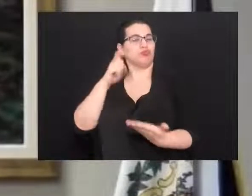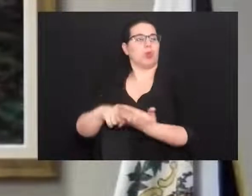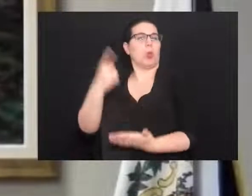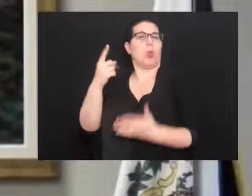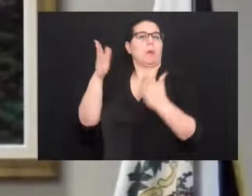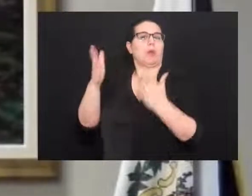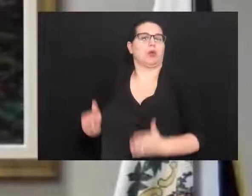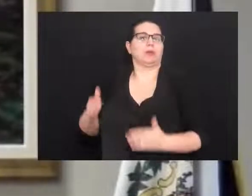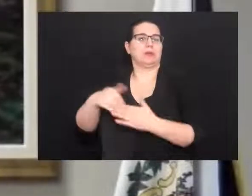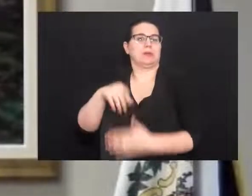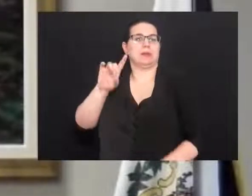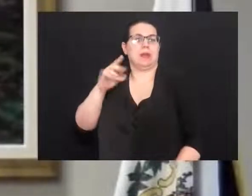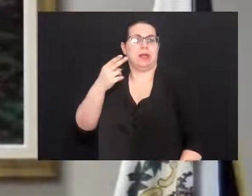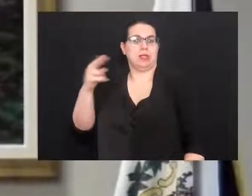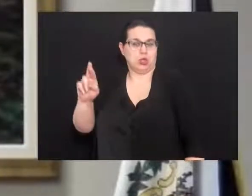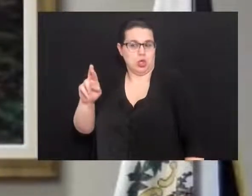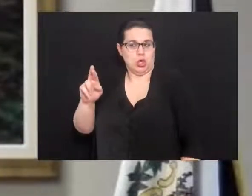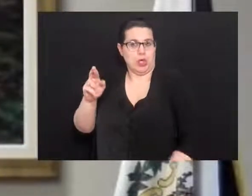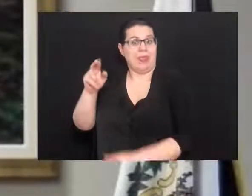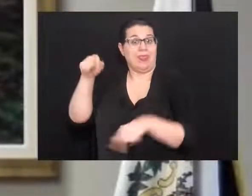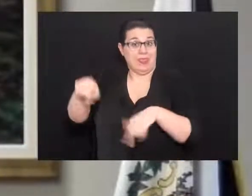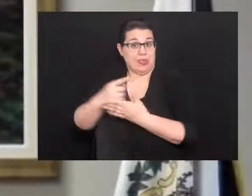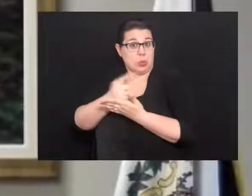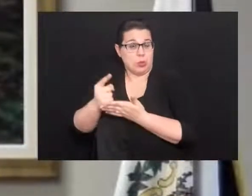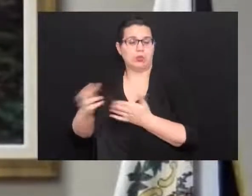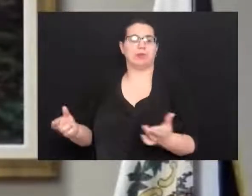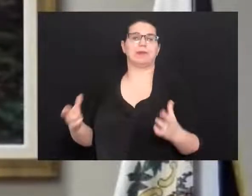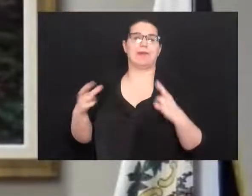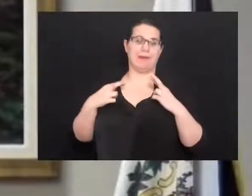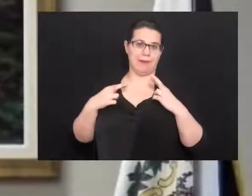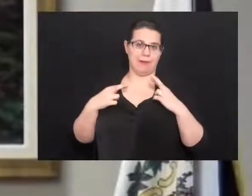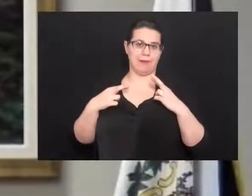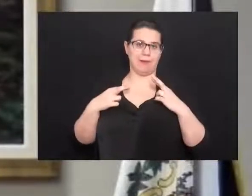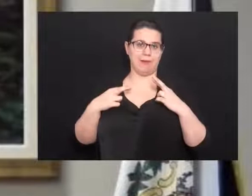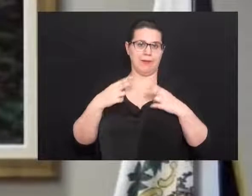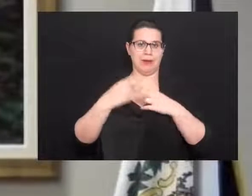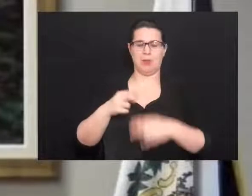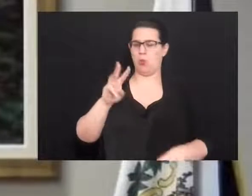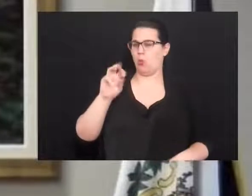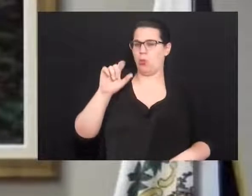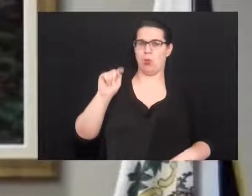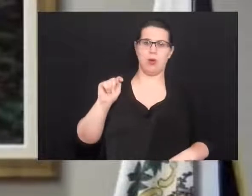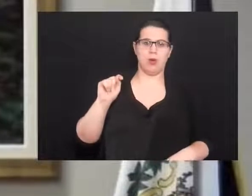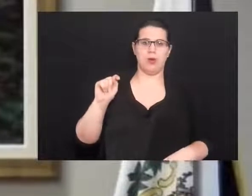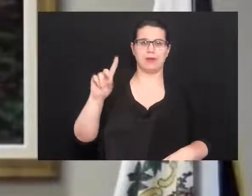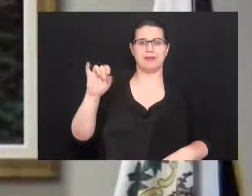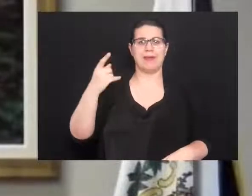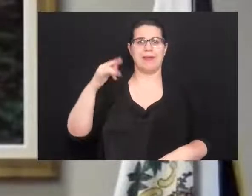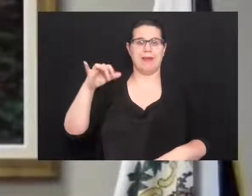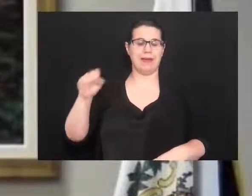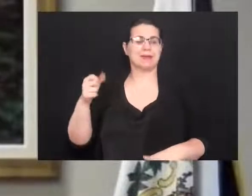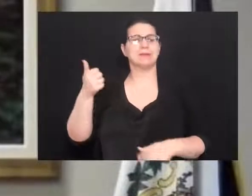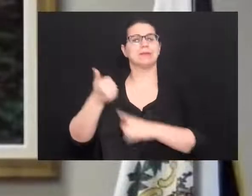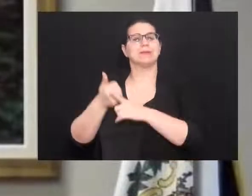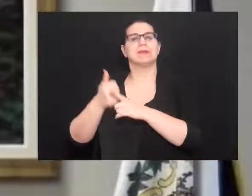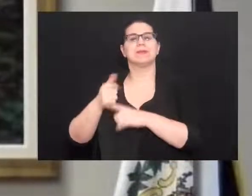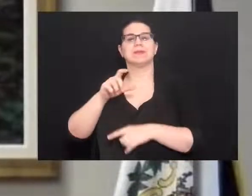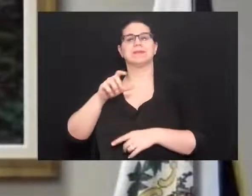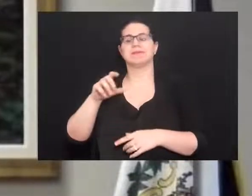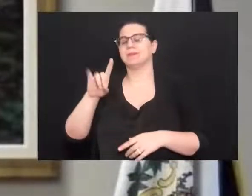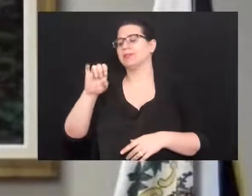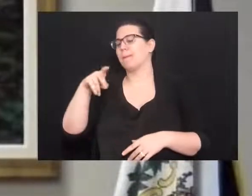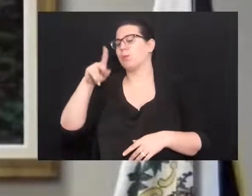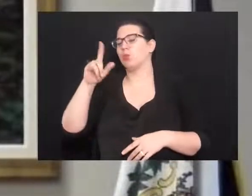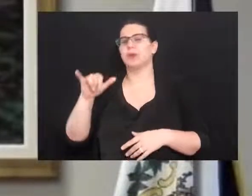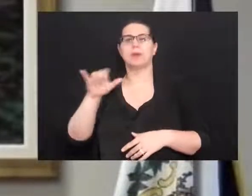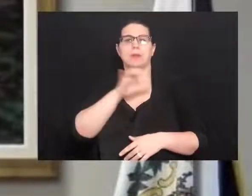and the Bureau of Public Health that's retiring this week. Walt Ivey is a deputy commissioner, has been with DHHR's